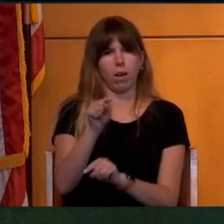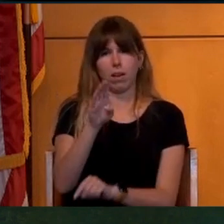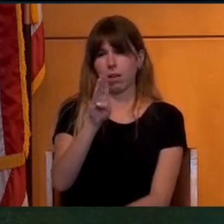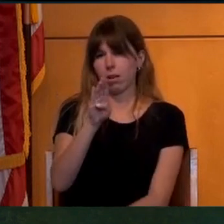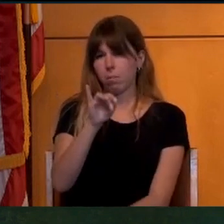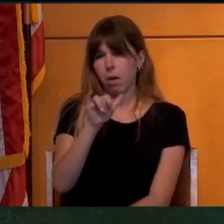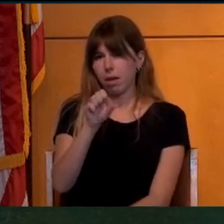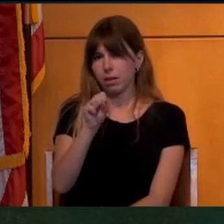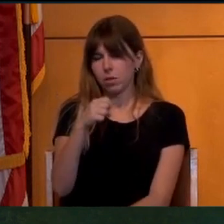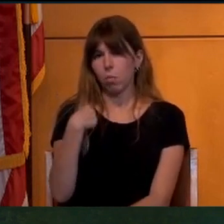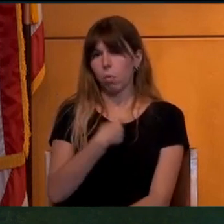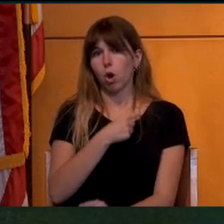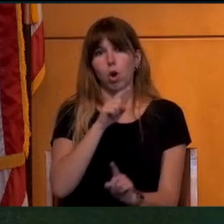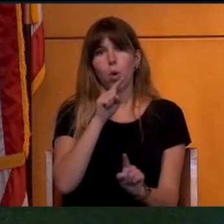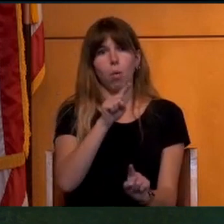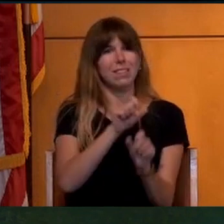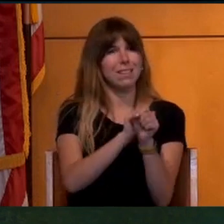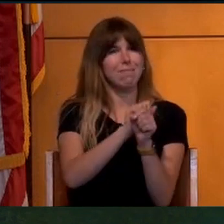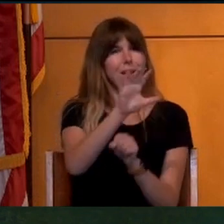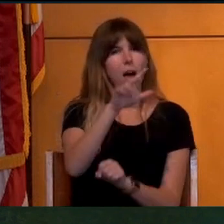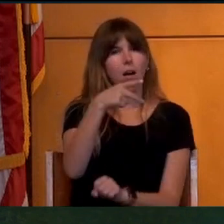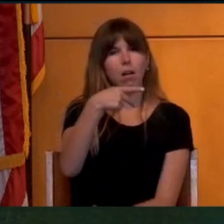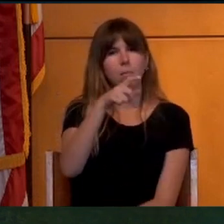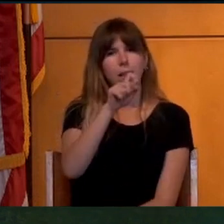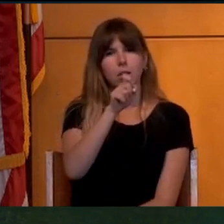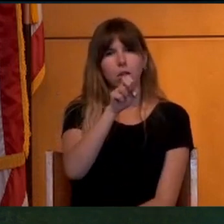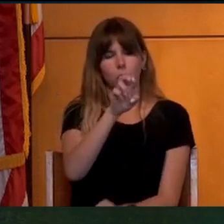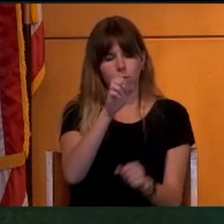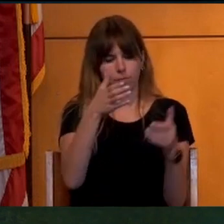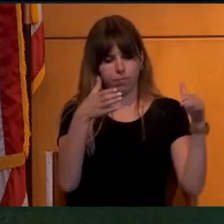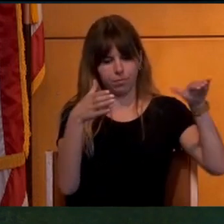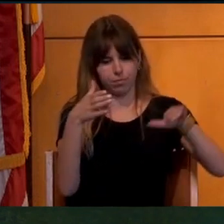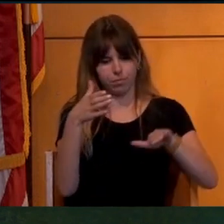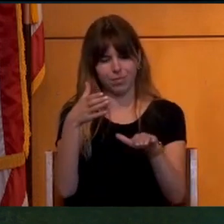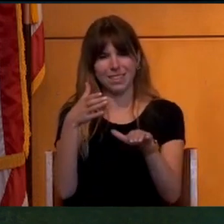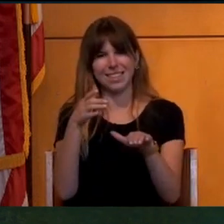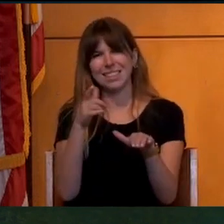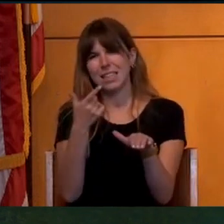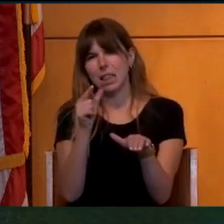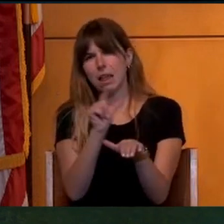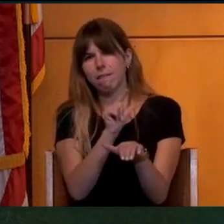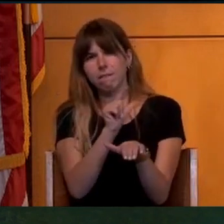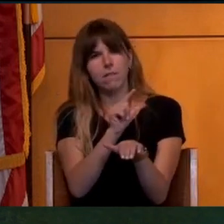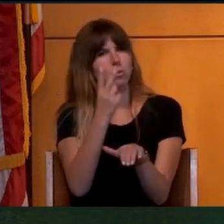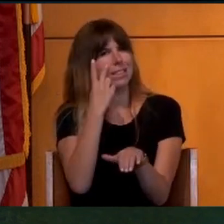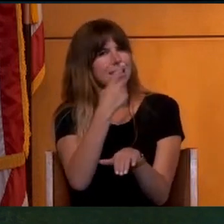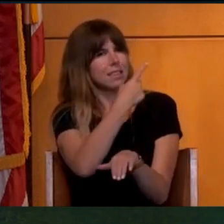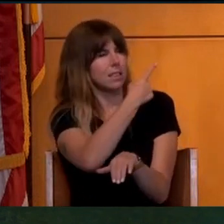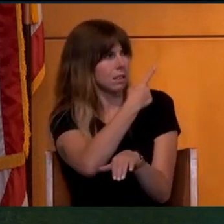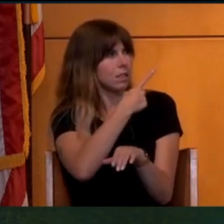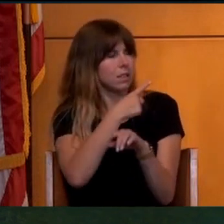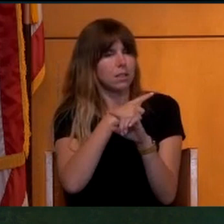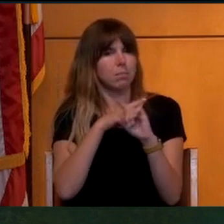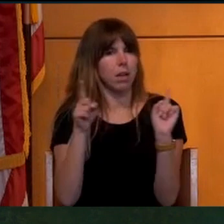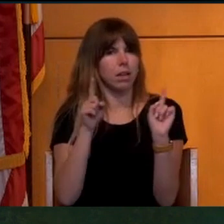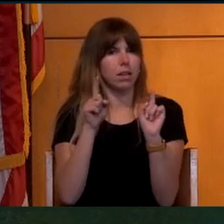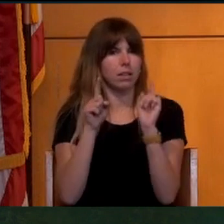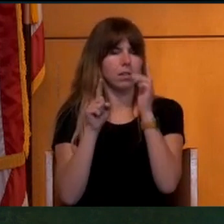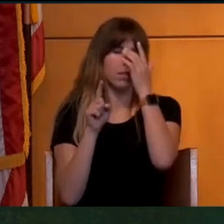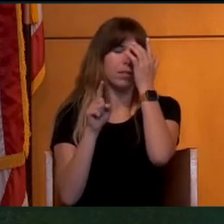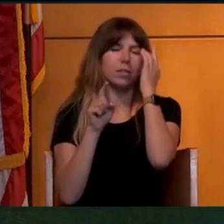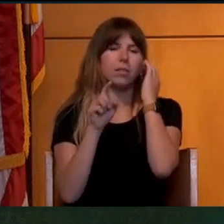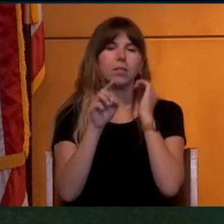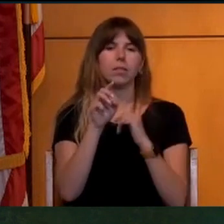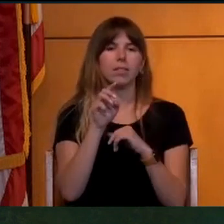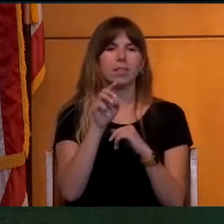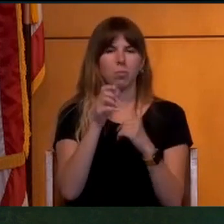the mountain plateau just to the west of Cabeus, shown here in the upper right. This mission area is in the process of being